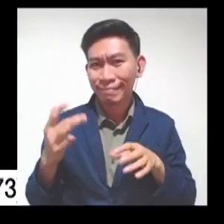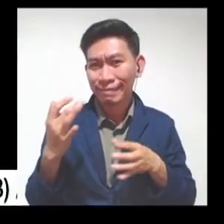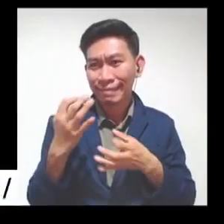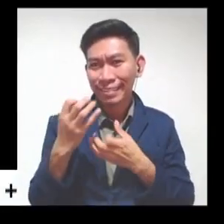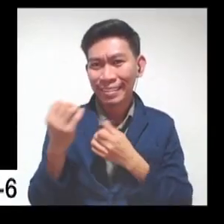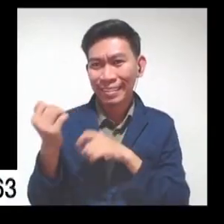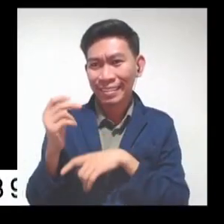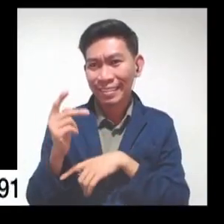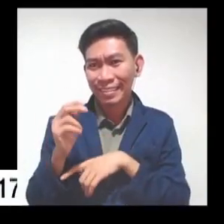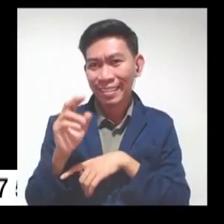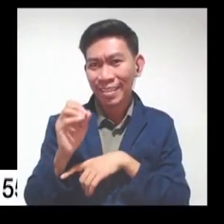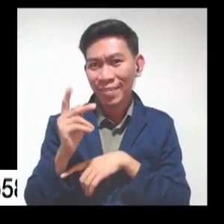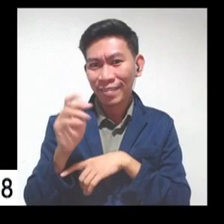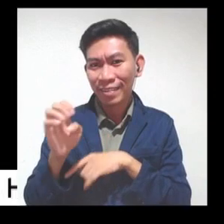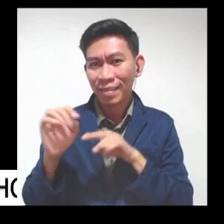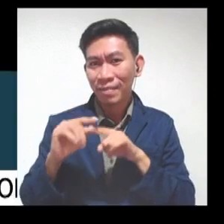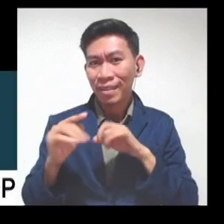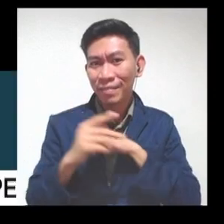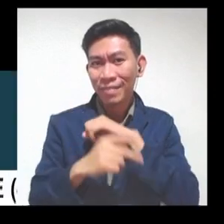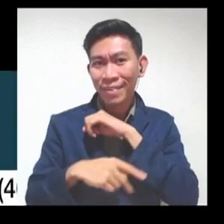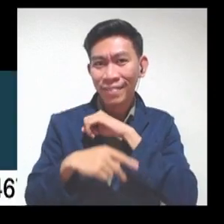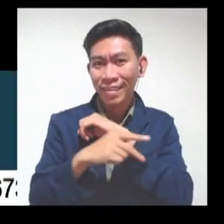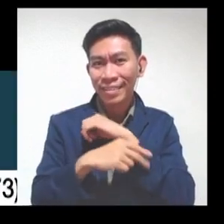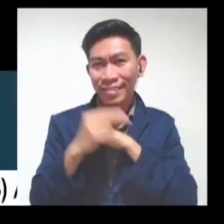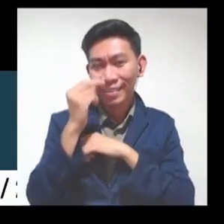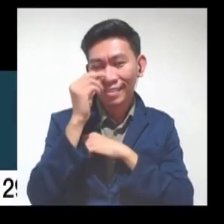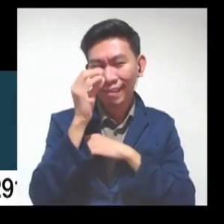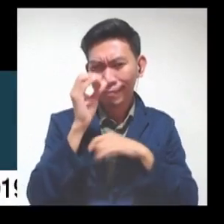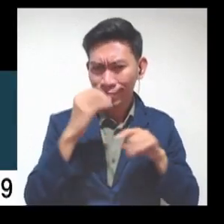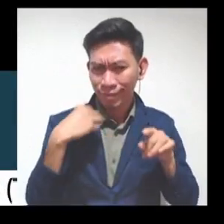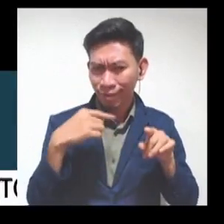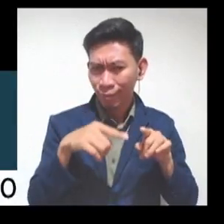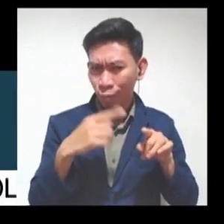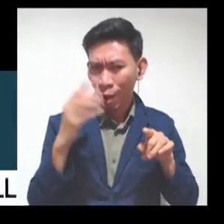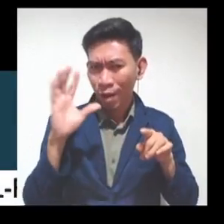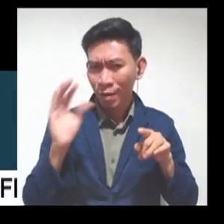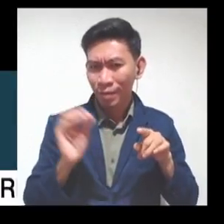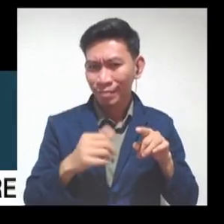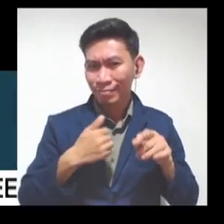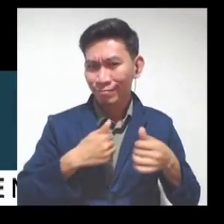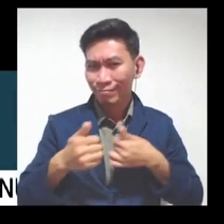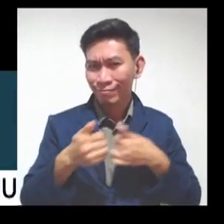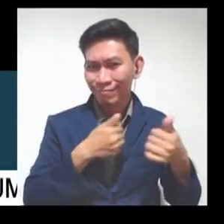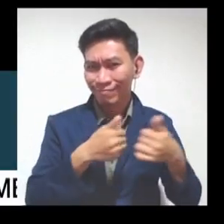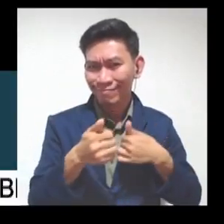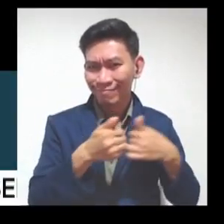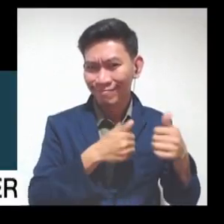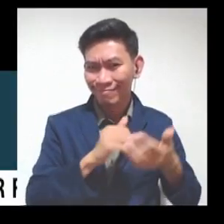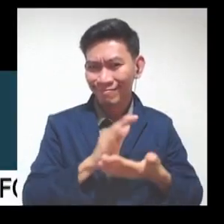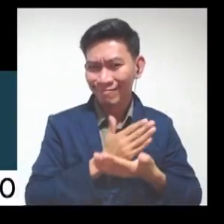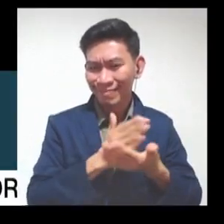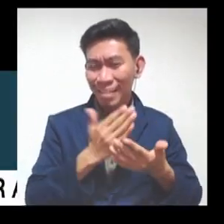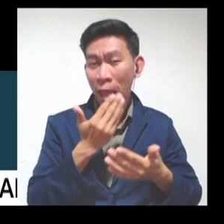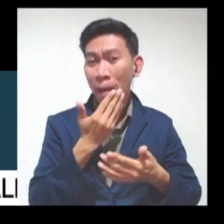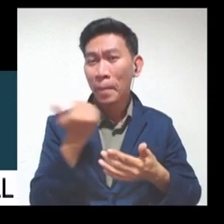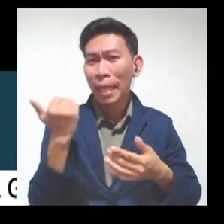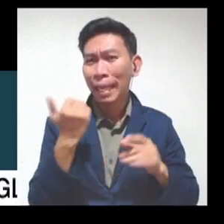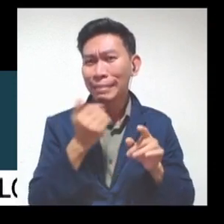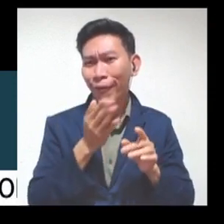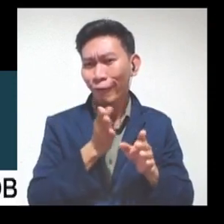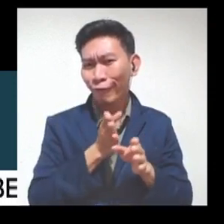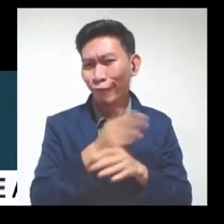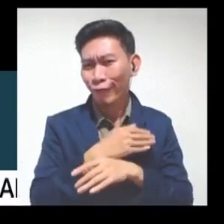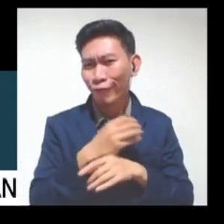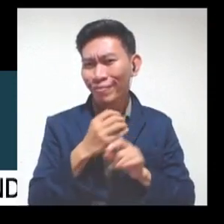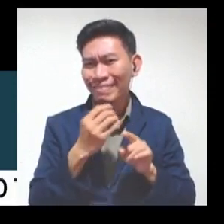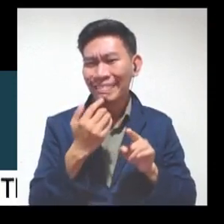the province of Negros Occidental, there's a one-of-a-kind singing contest that's looking for the best out-of-tune singer. A local